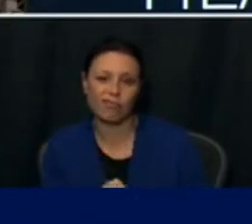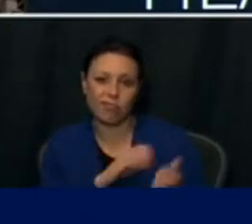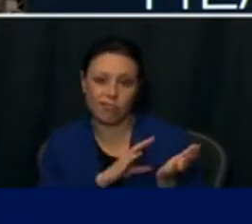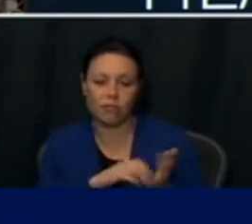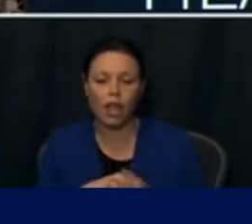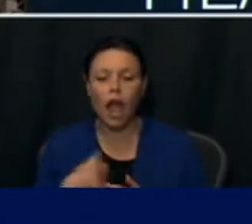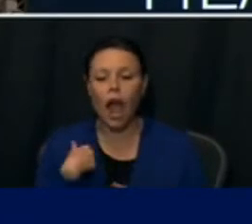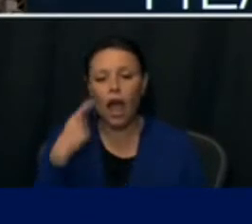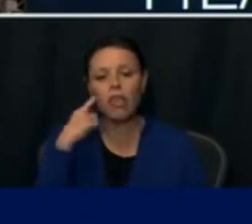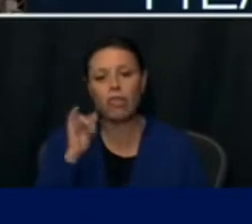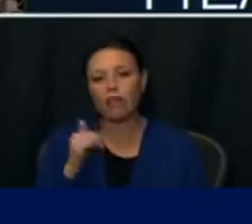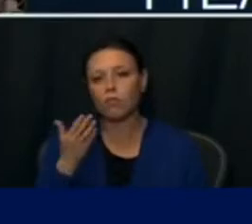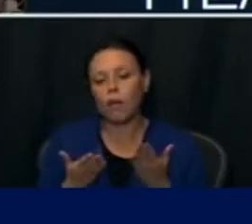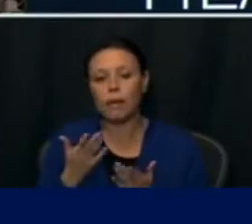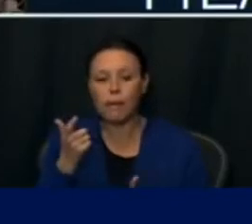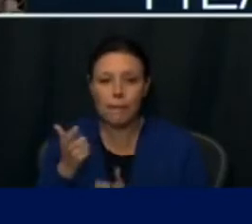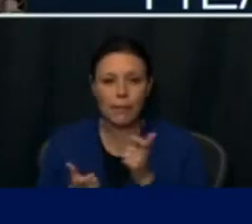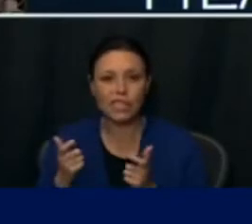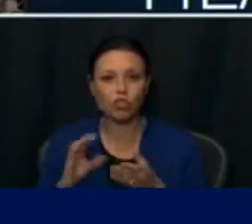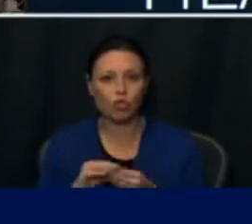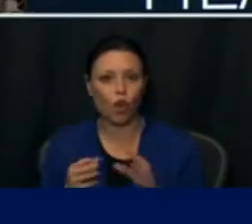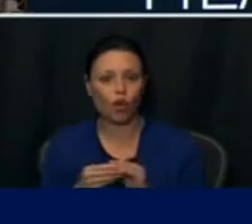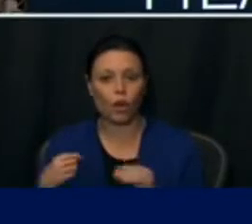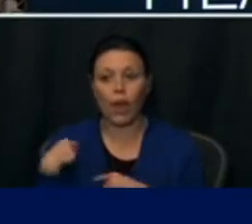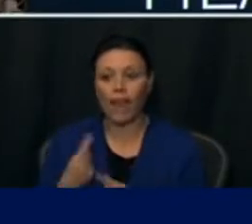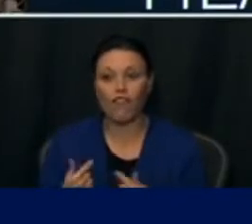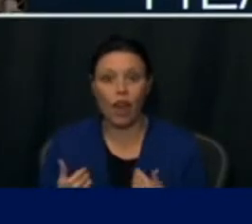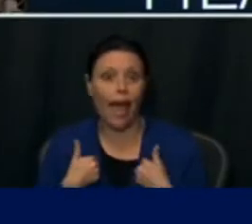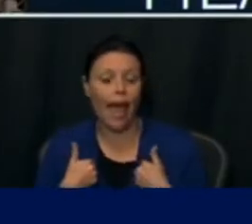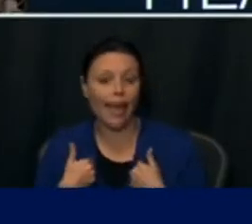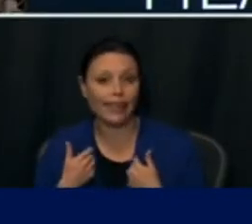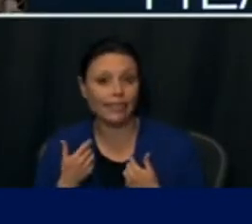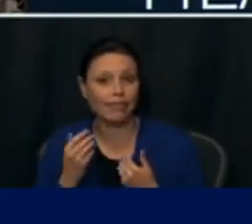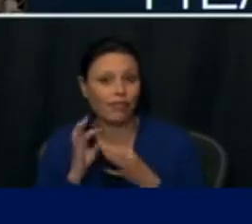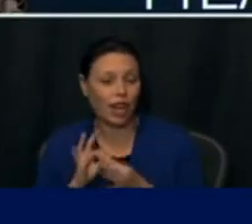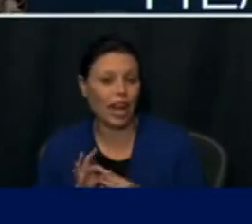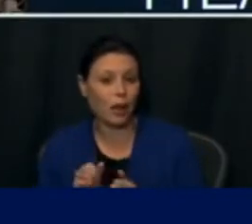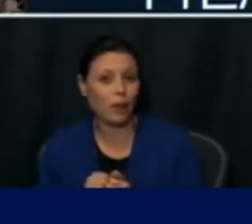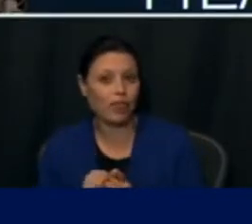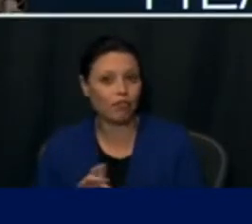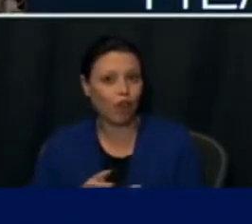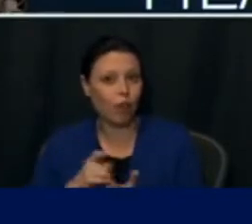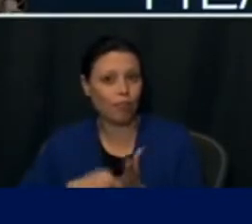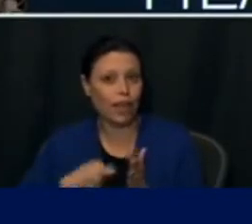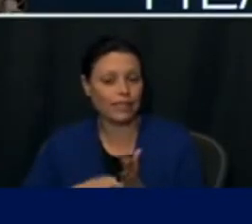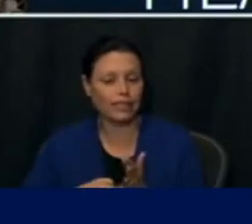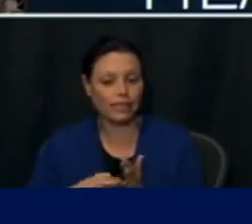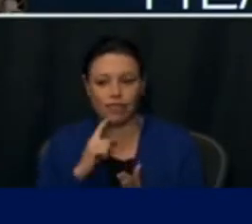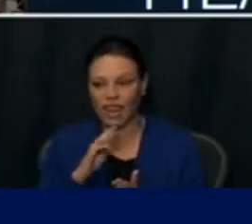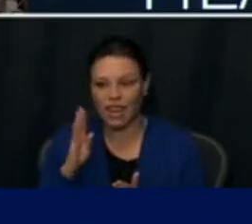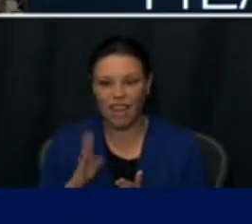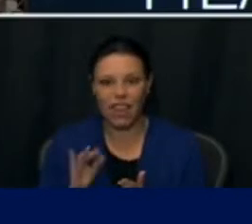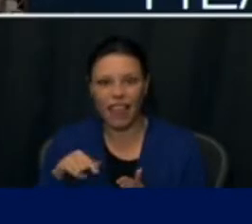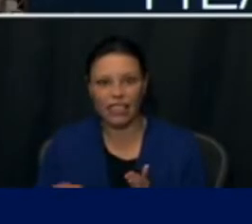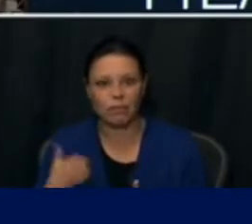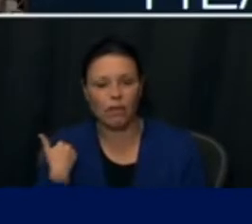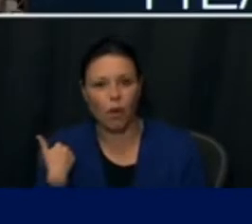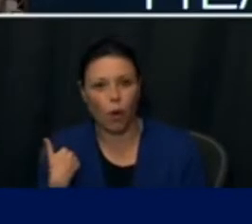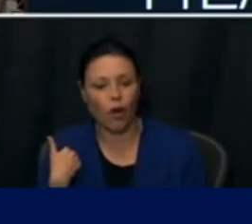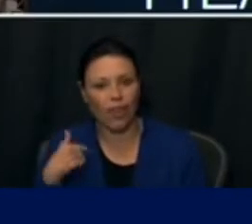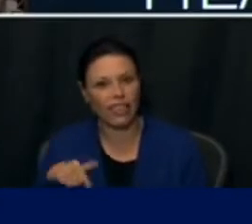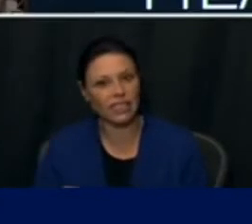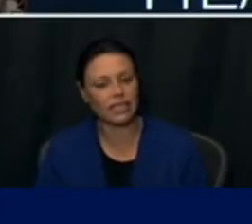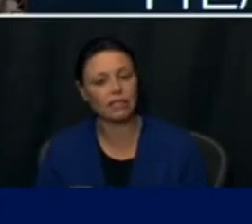it's uh I think it's probably the biggest story that we've ever had relative to drug prices there's never been anything like this this